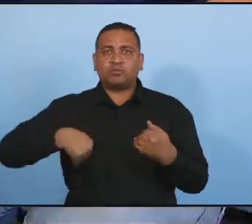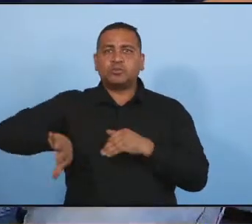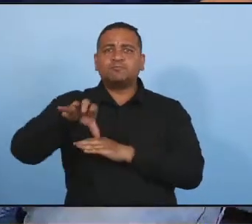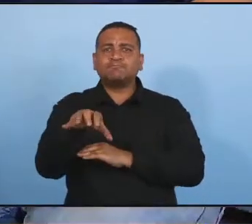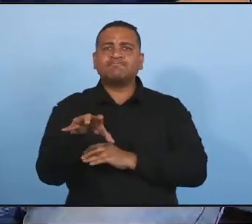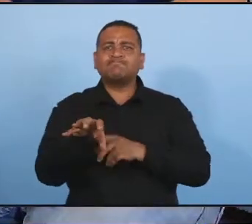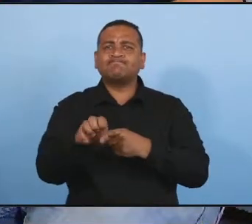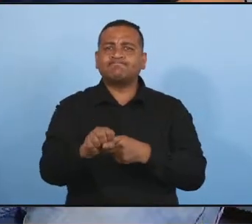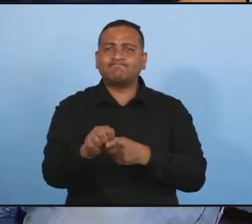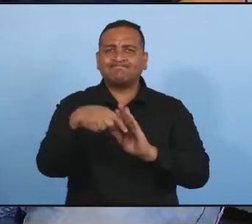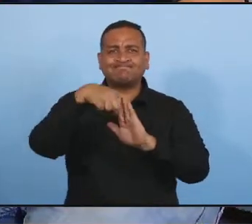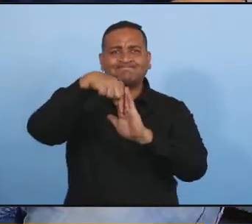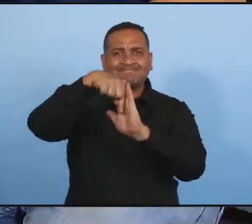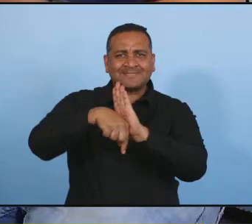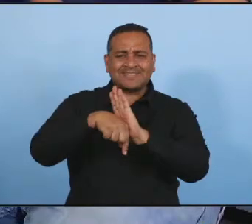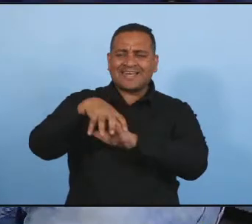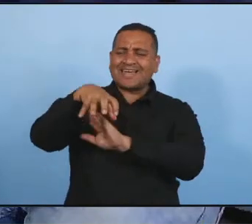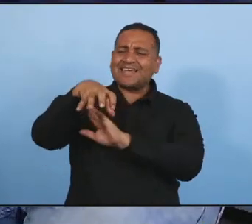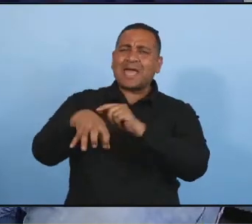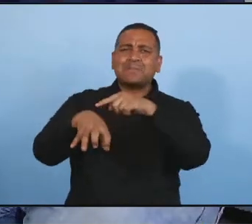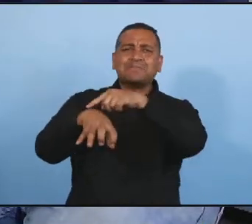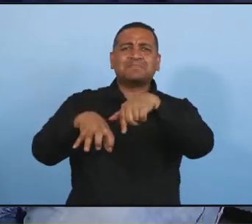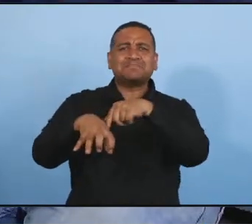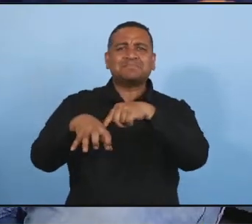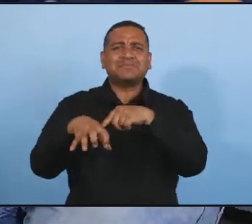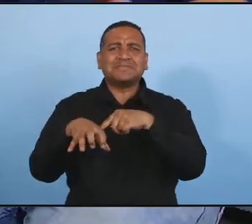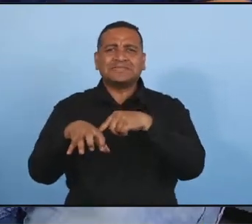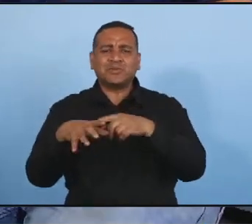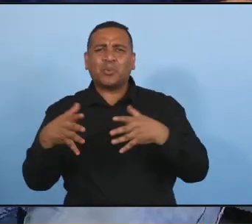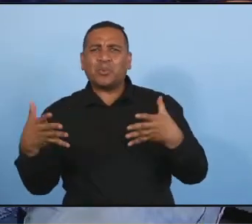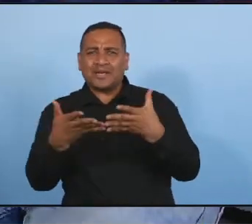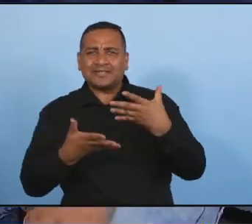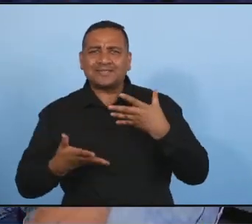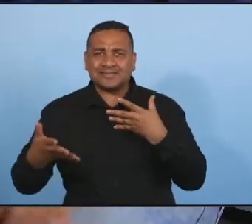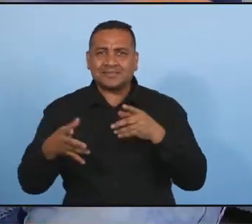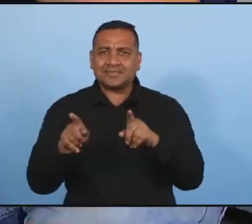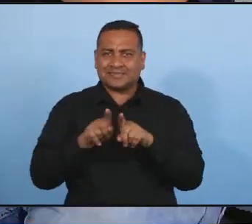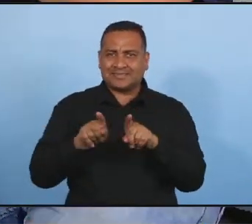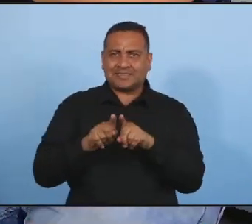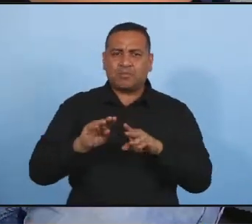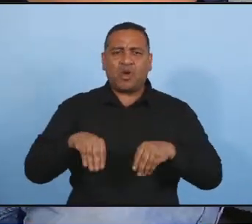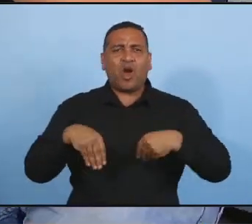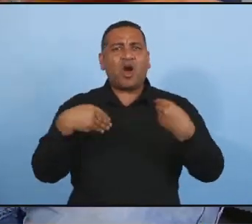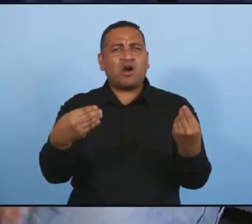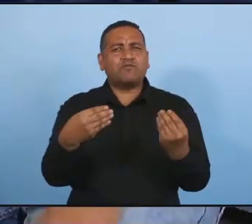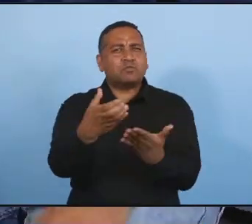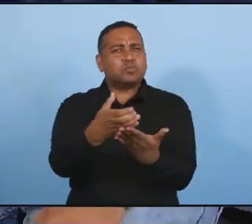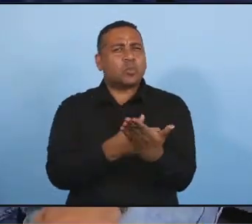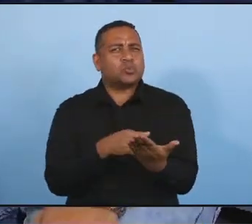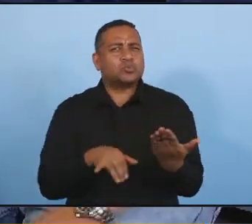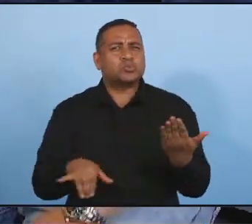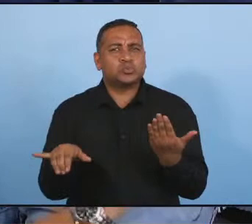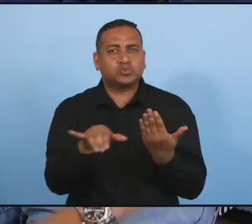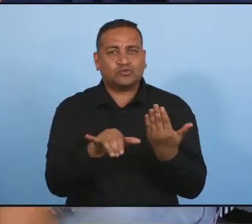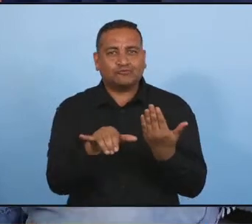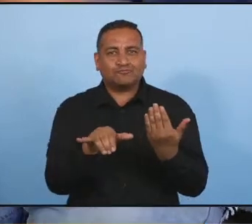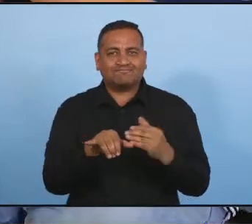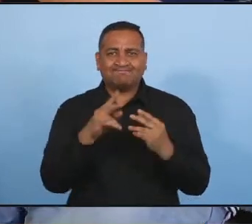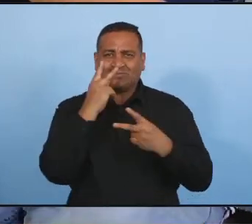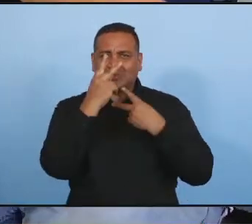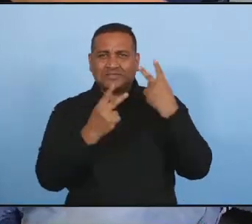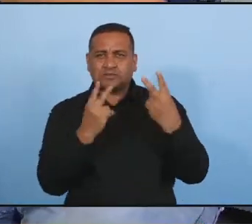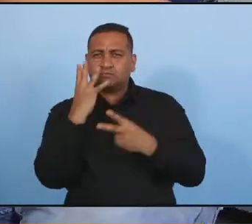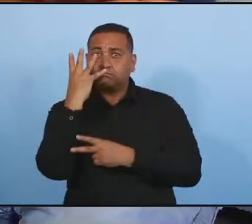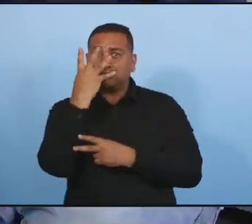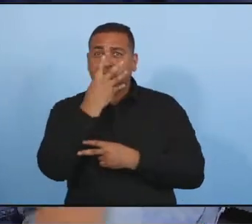of the campus, and more importantly the courses that are on offer and exactly what is happening, and maybe even have a look at all these wonderful things here behind us,